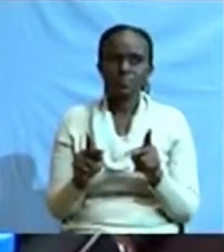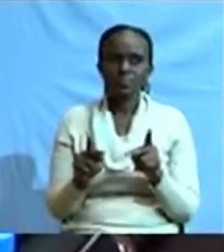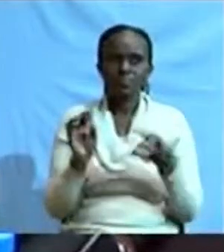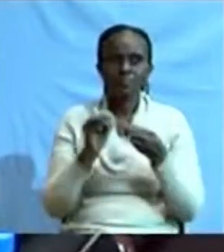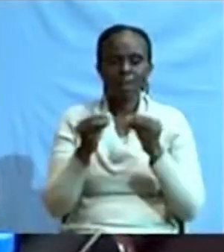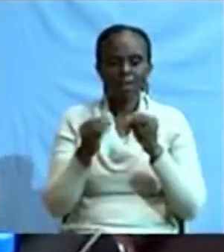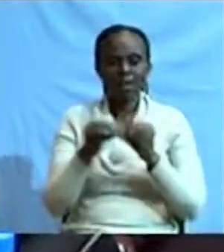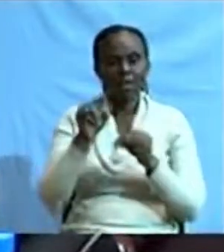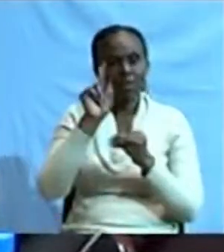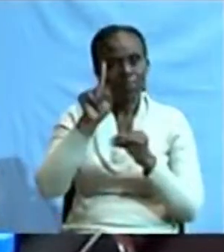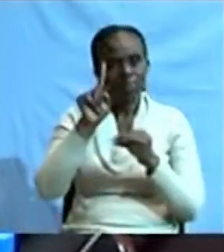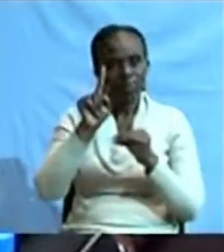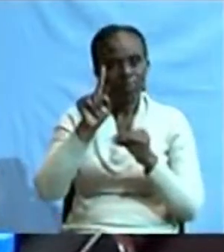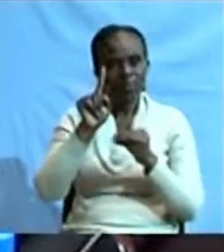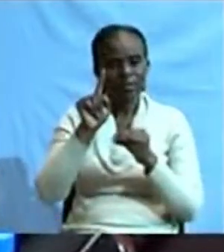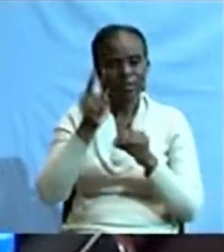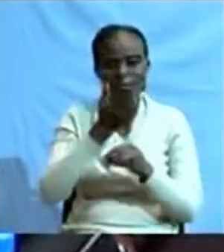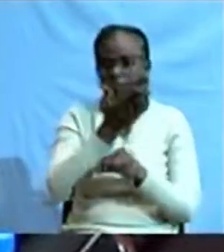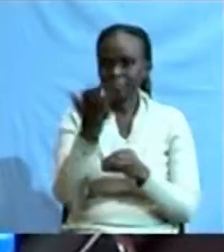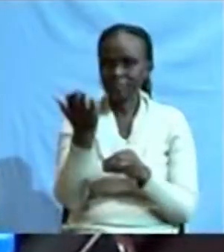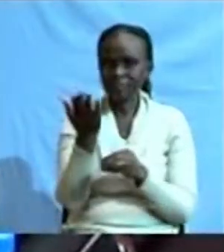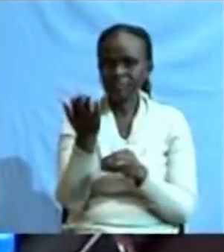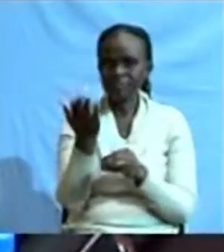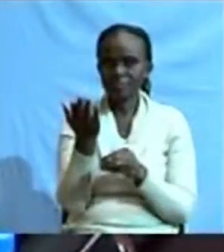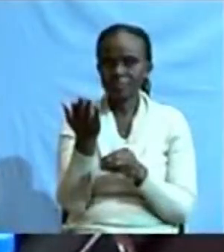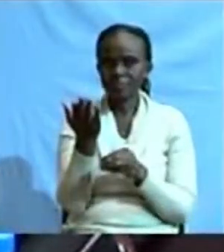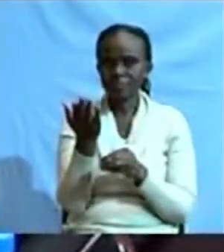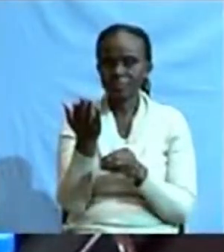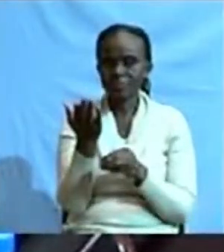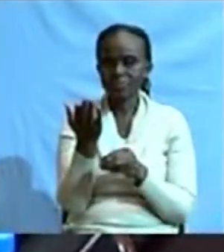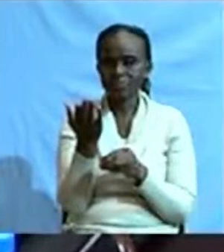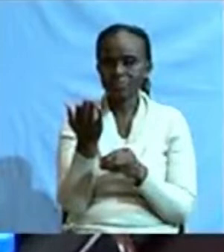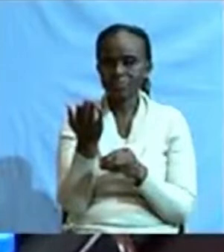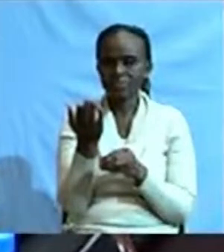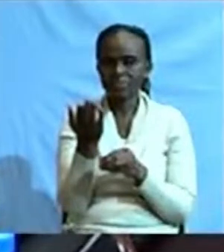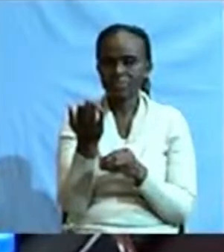Appendix 1, one of the